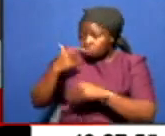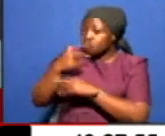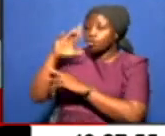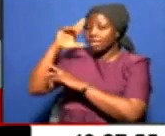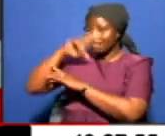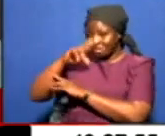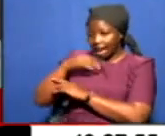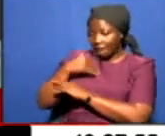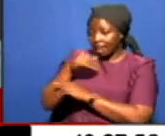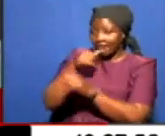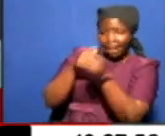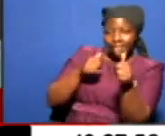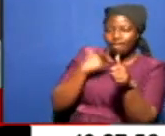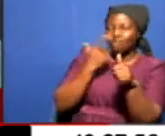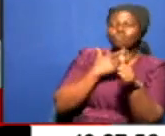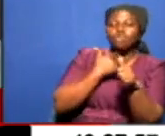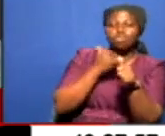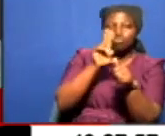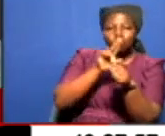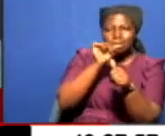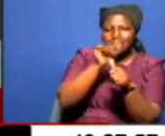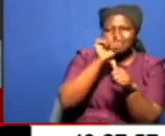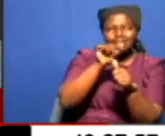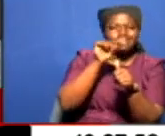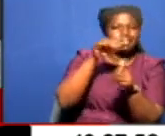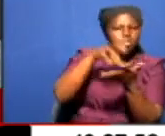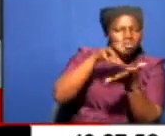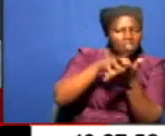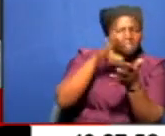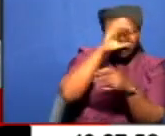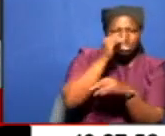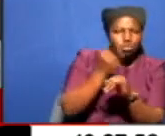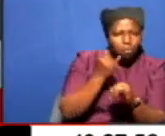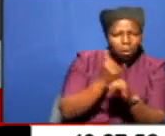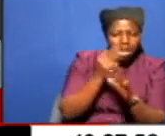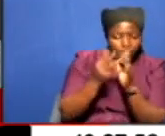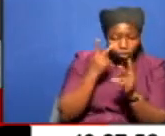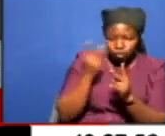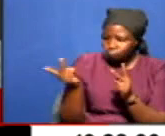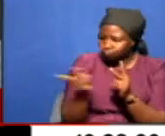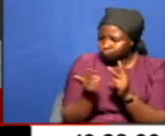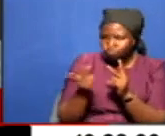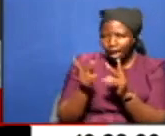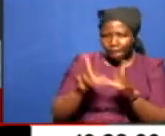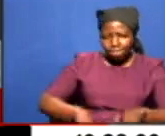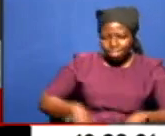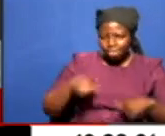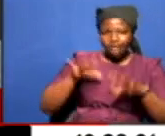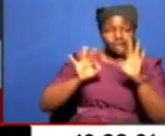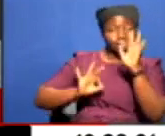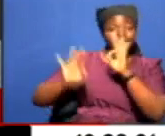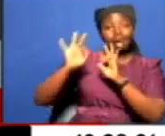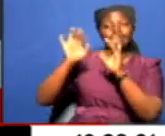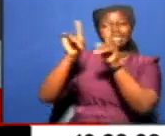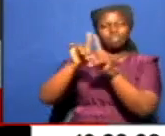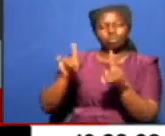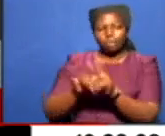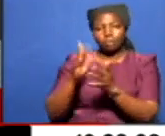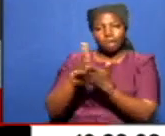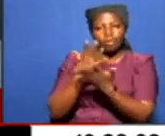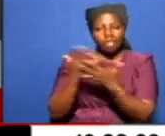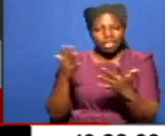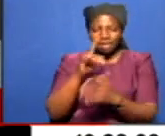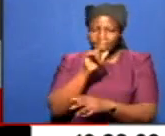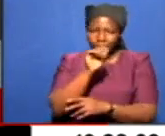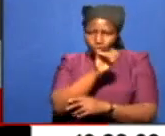take advantage of that unemployment situation, if you look at their lifestyles and some of the tools that Mr. Masisi was mentioning,